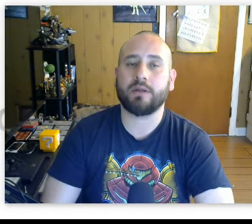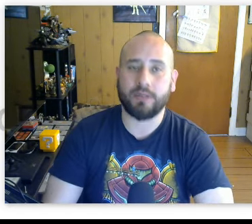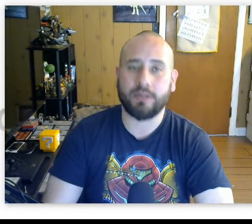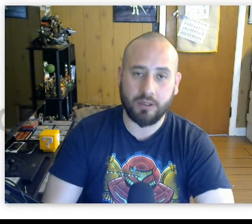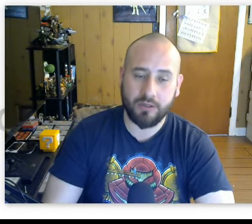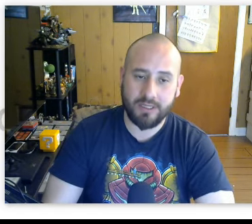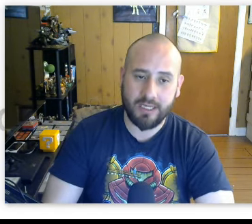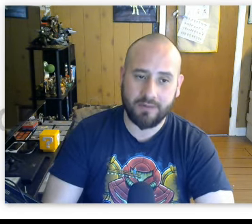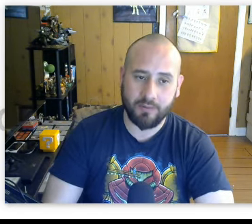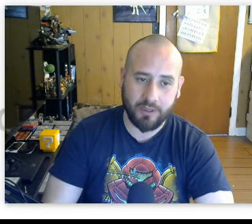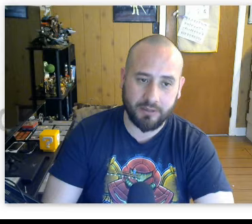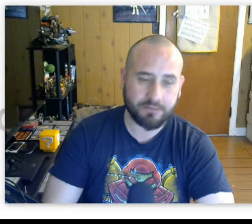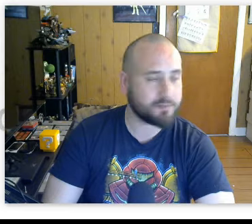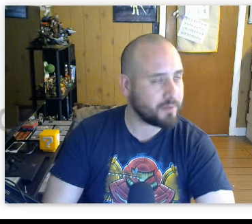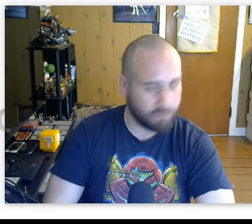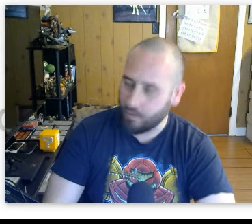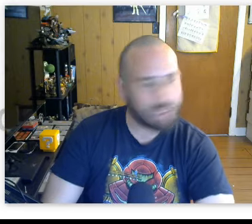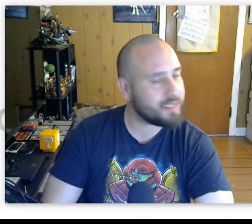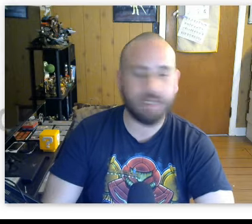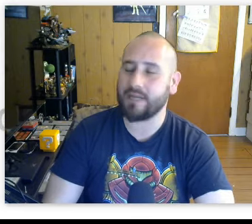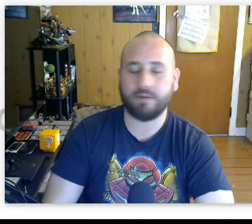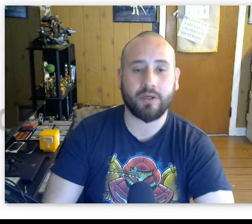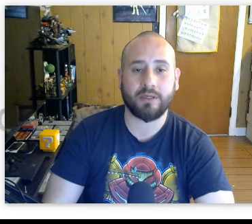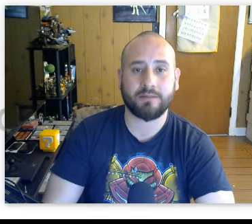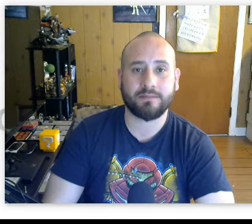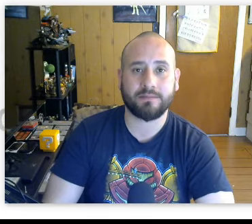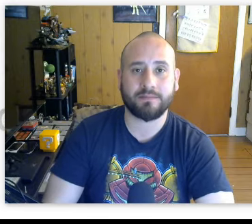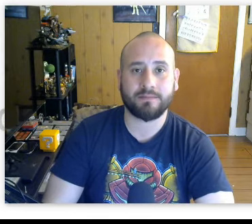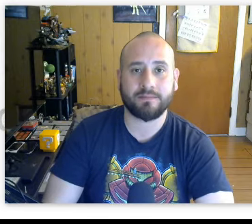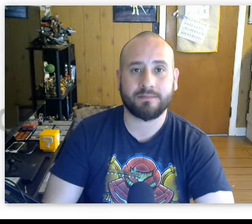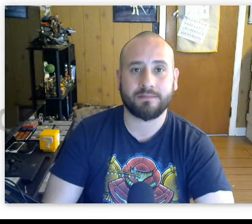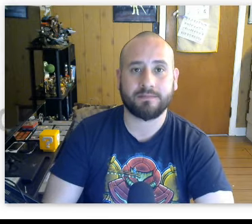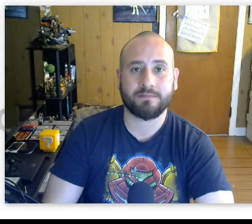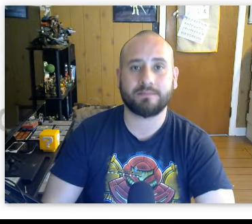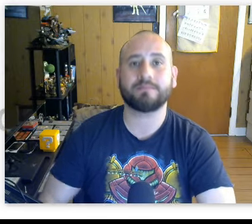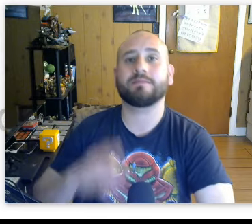Water. Y'all know the sign for water. What is the sign for water?